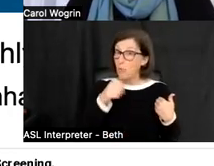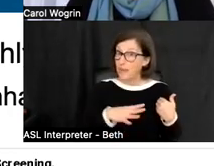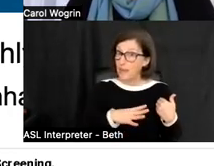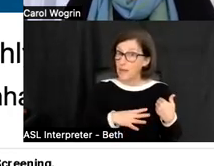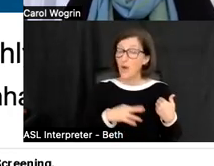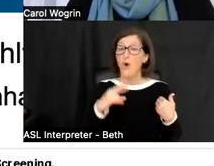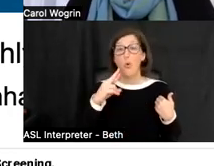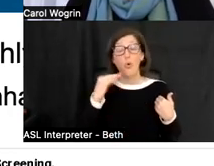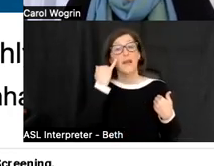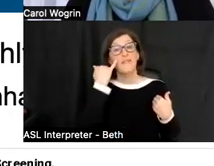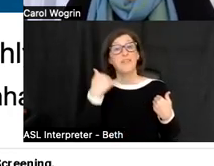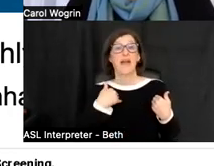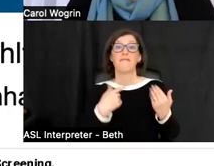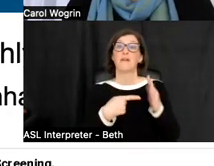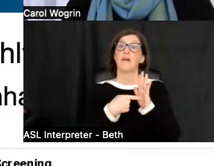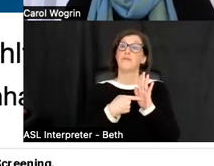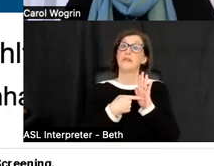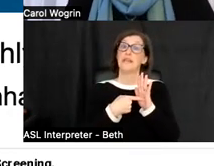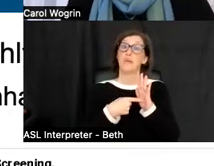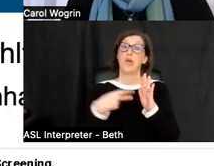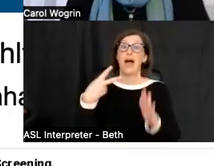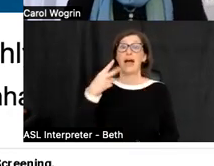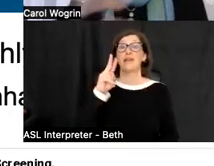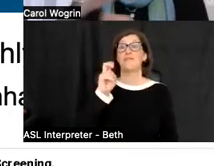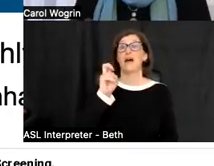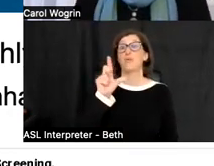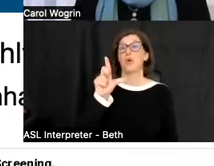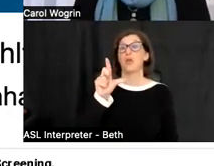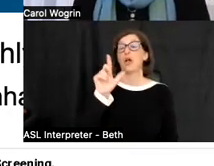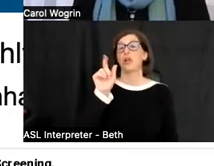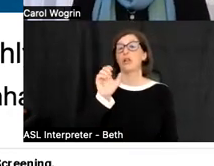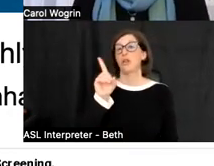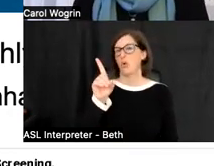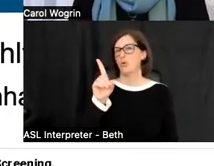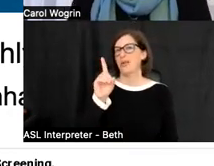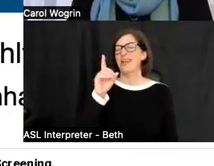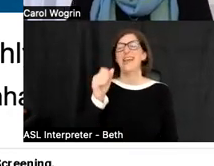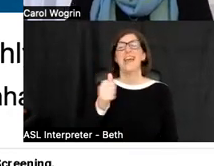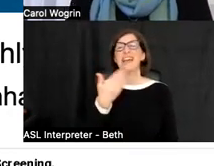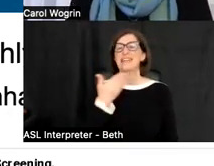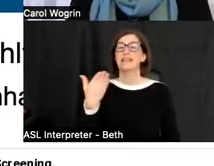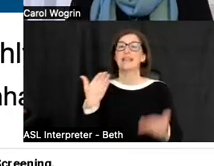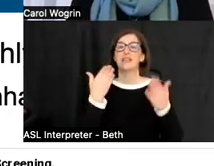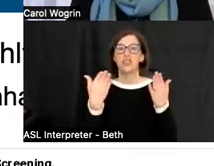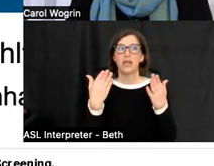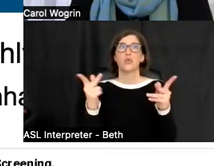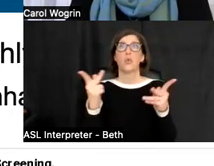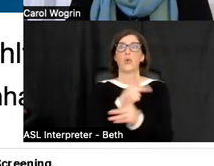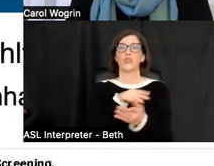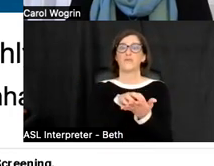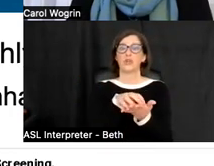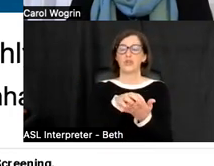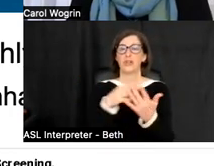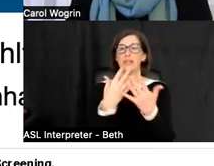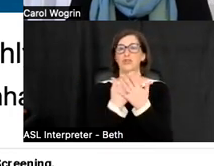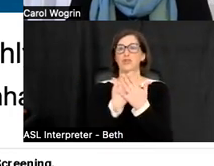they have, for example, high viral loads. So anything that suggests they are at increased vulnerability, they're screened more often.